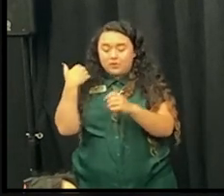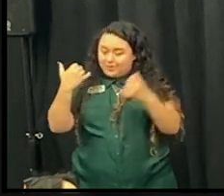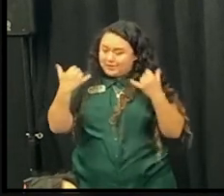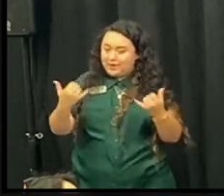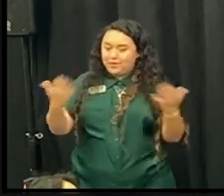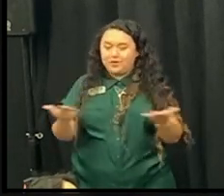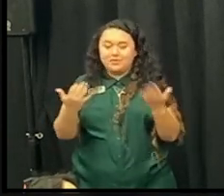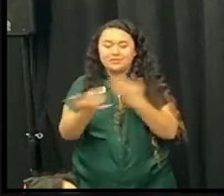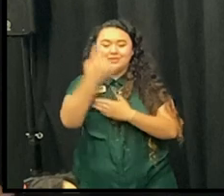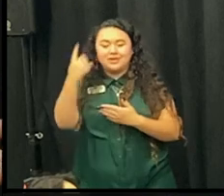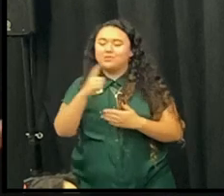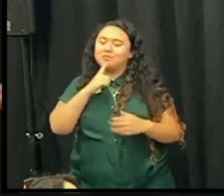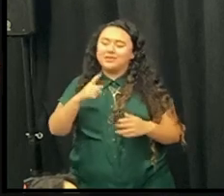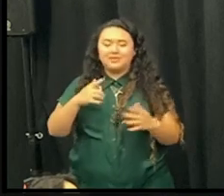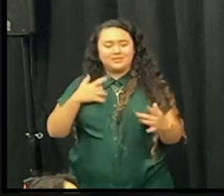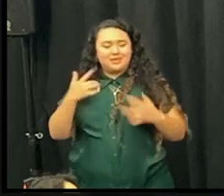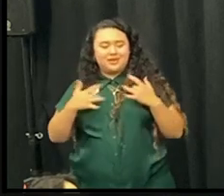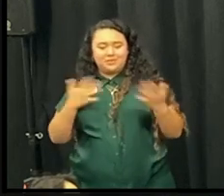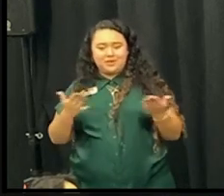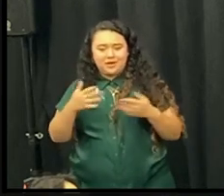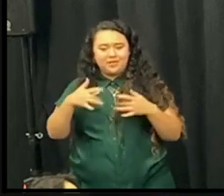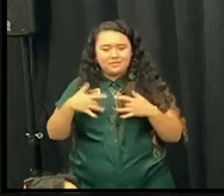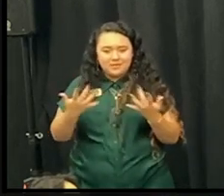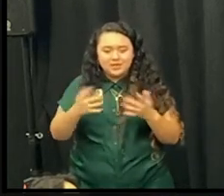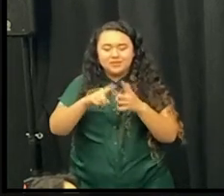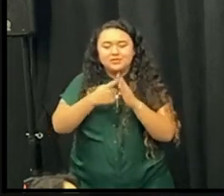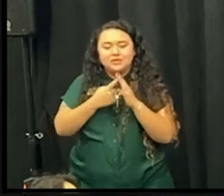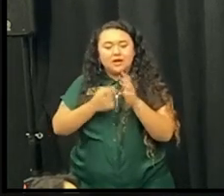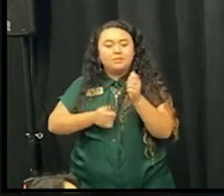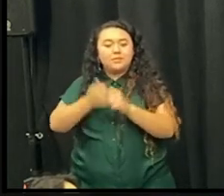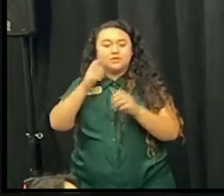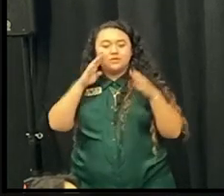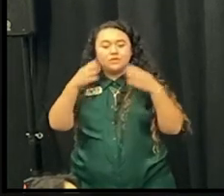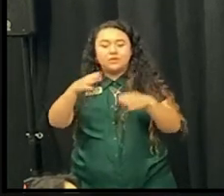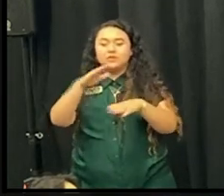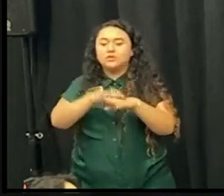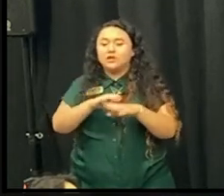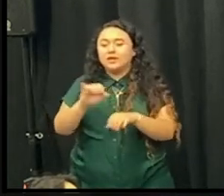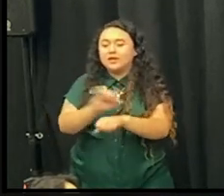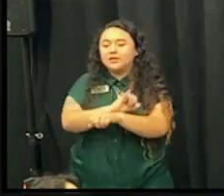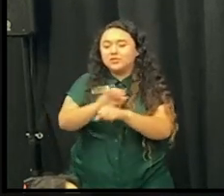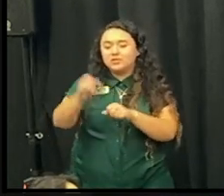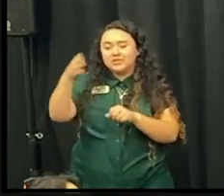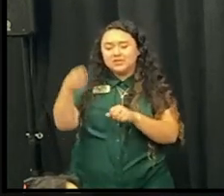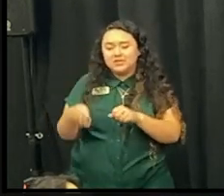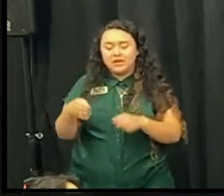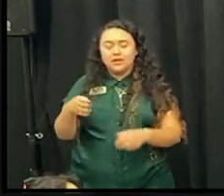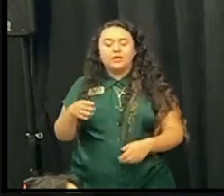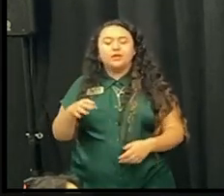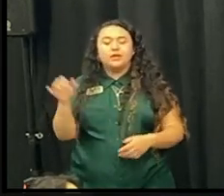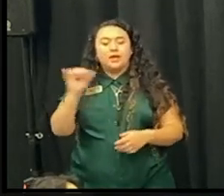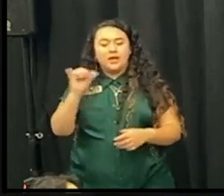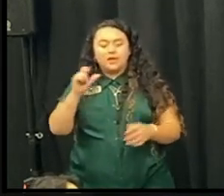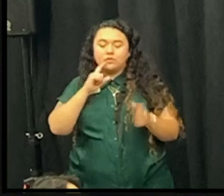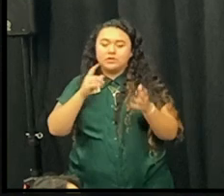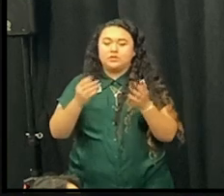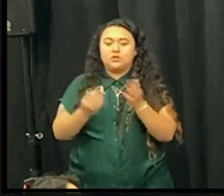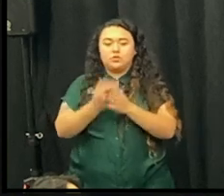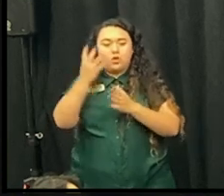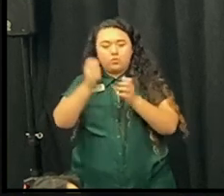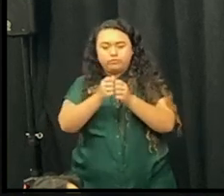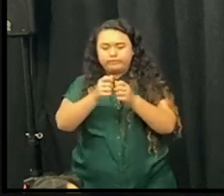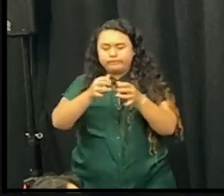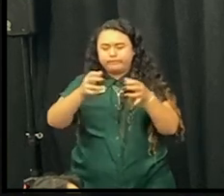today. It's really exciting to be at this event. It started mostly focused more on the industry side, and then as it's grown and encompassed